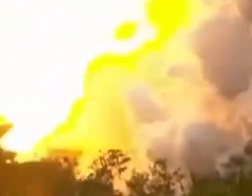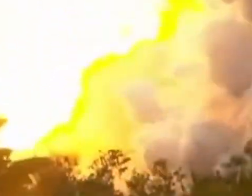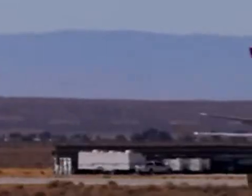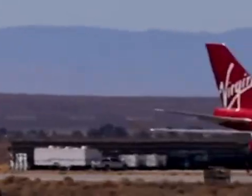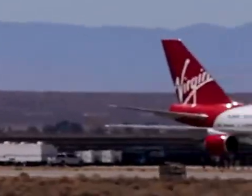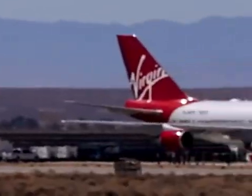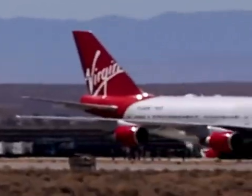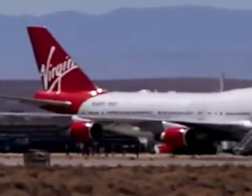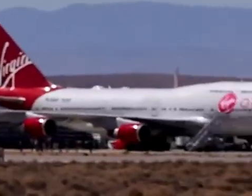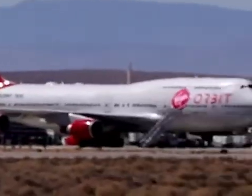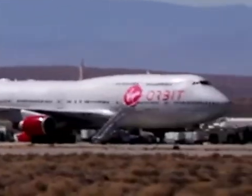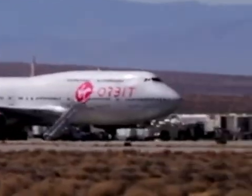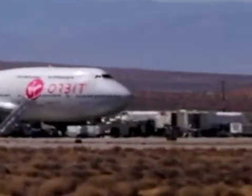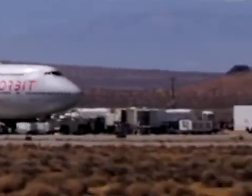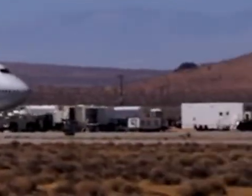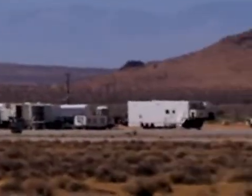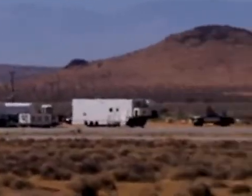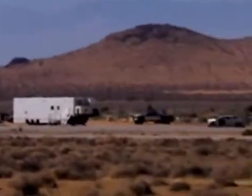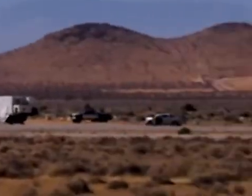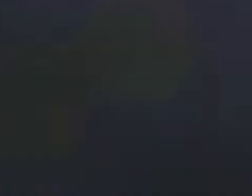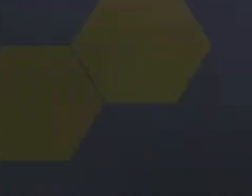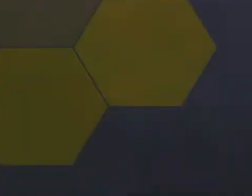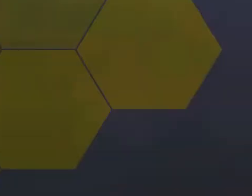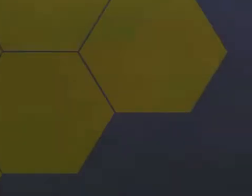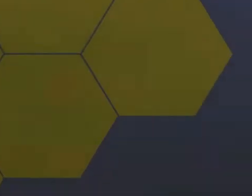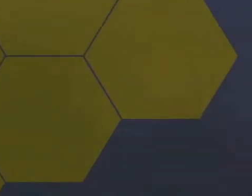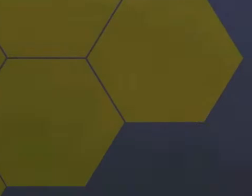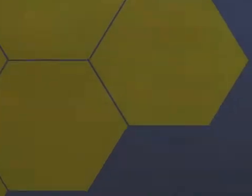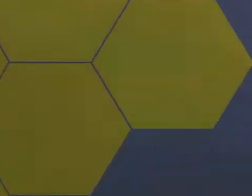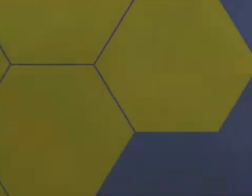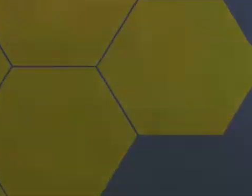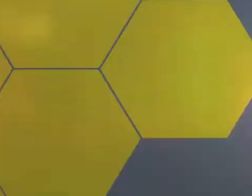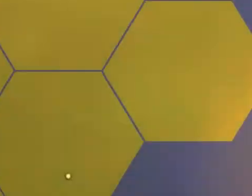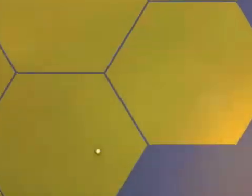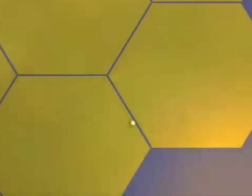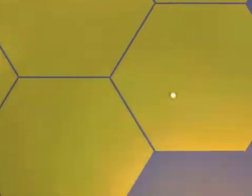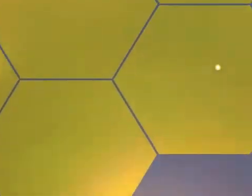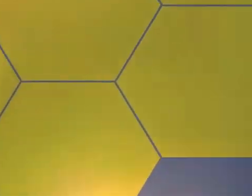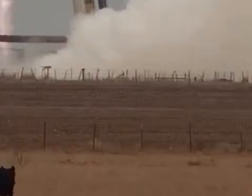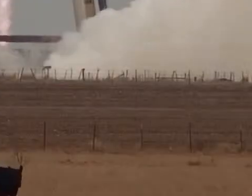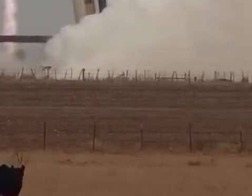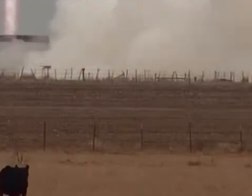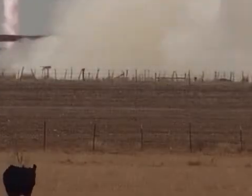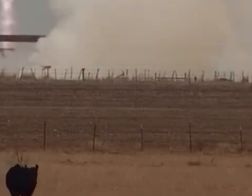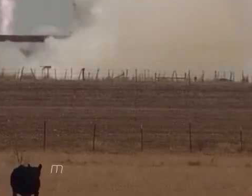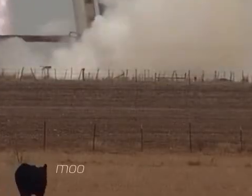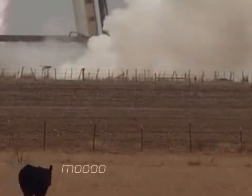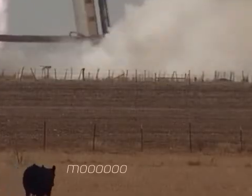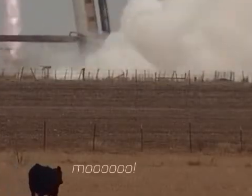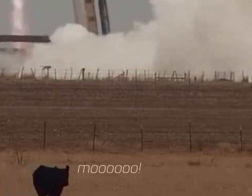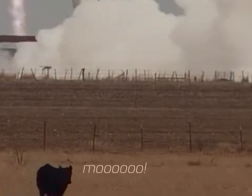it? Put that in the big bag, 343 unfolds to go. Indeed.